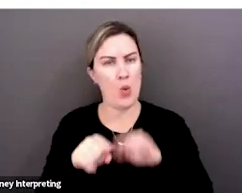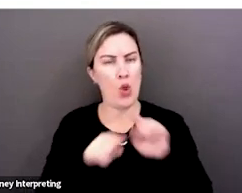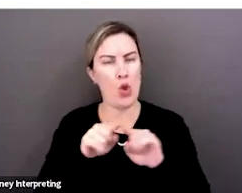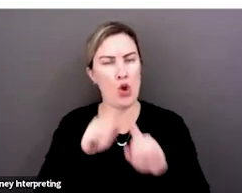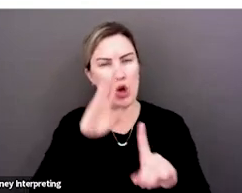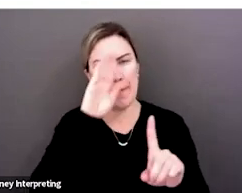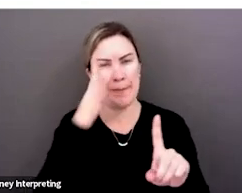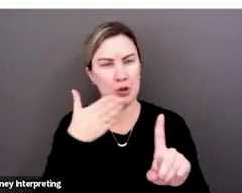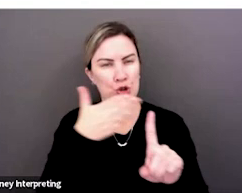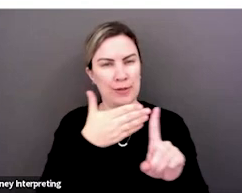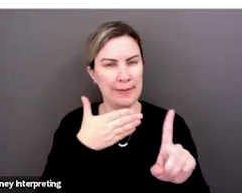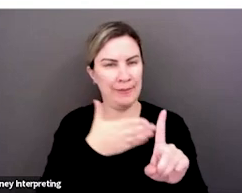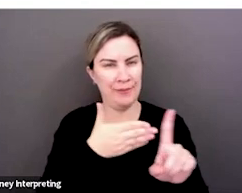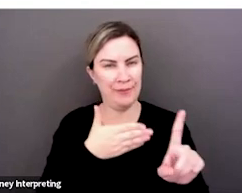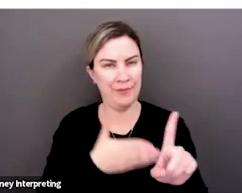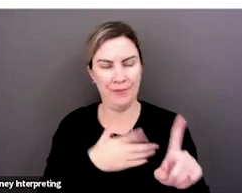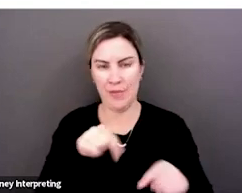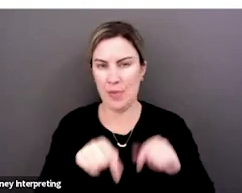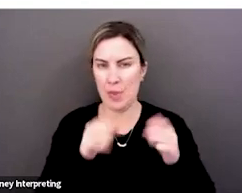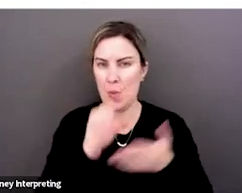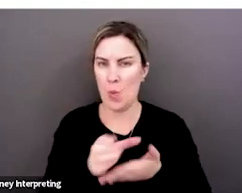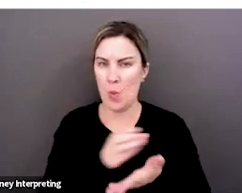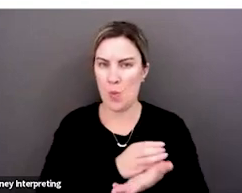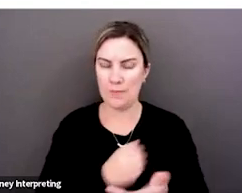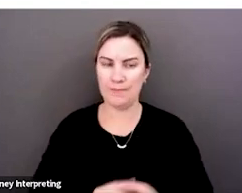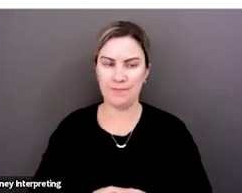for the course. And those learning